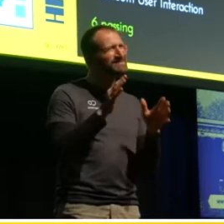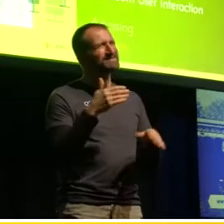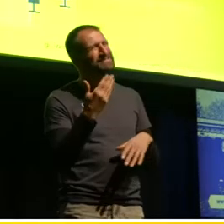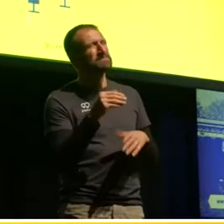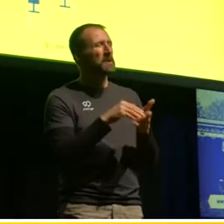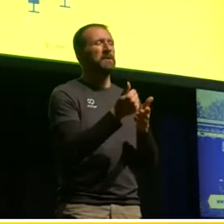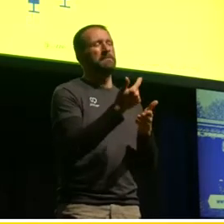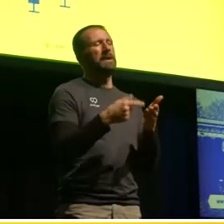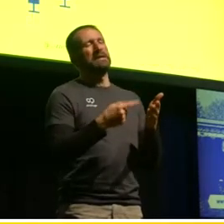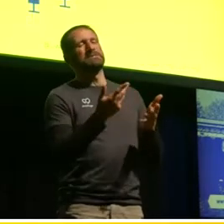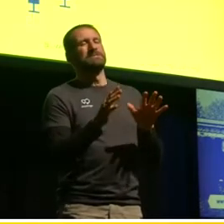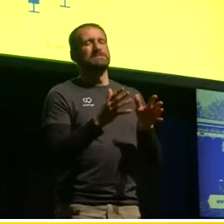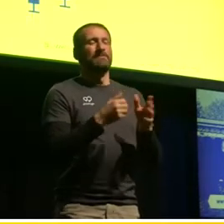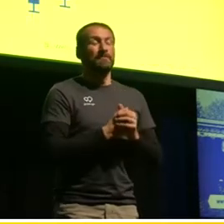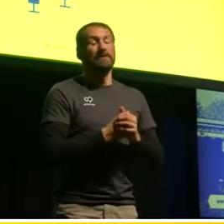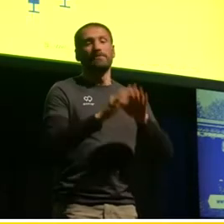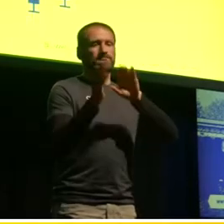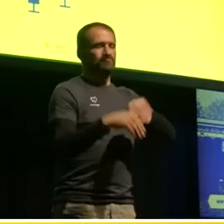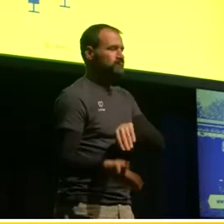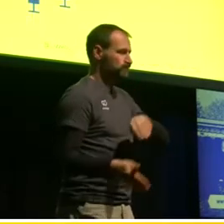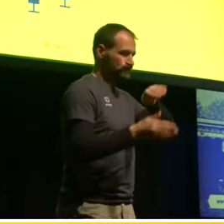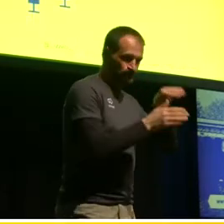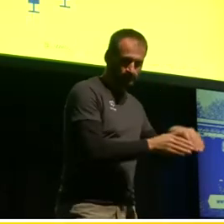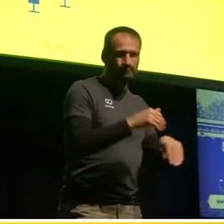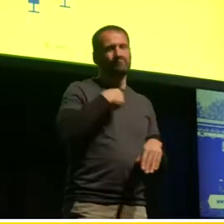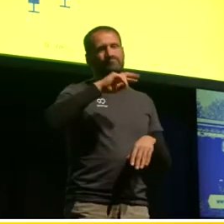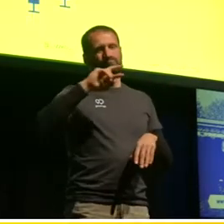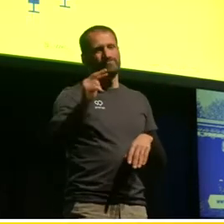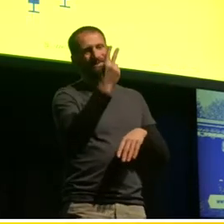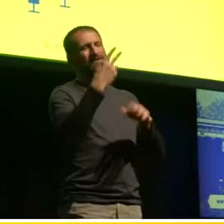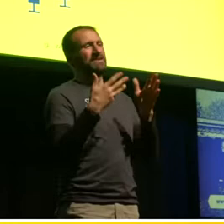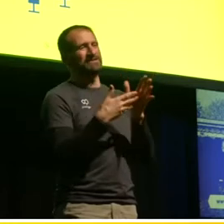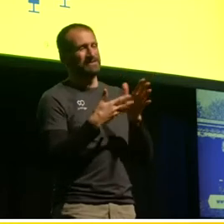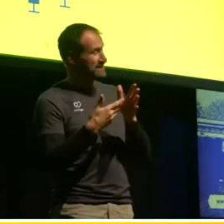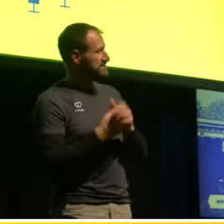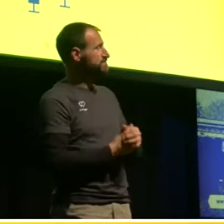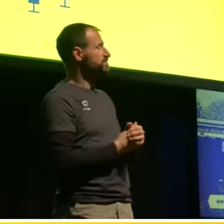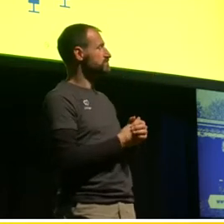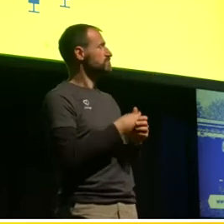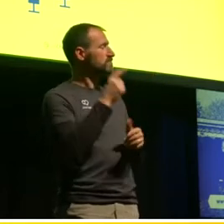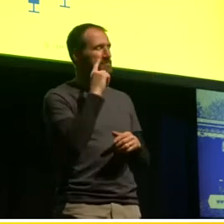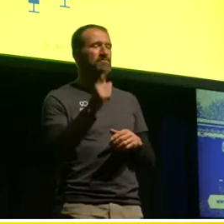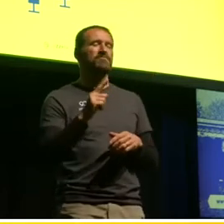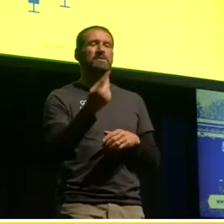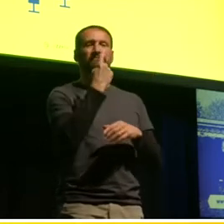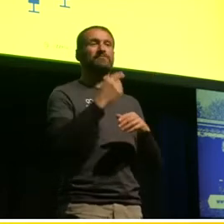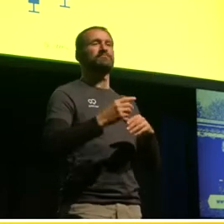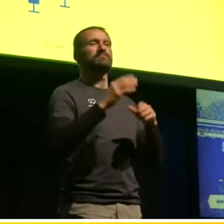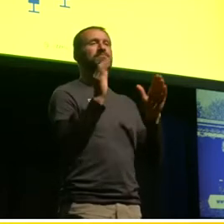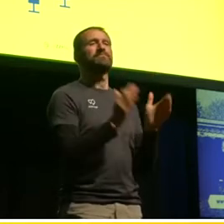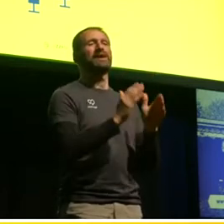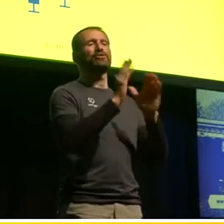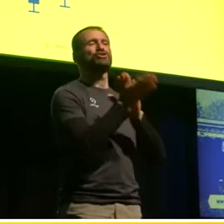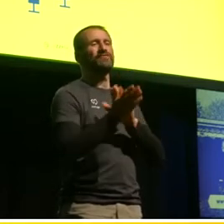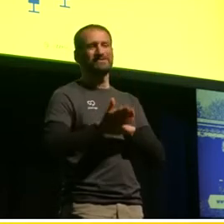go something different. So the first time in this, how can we have microservices in the front end came up. A